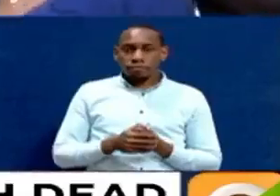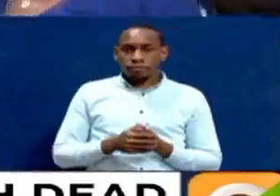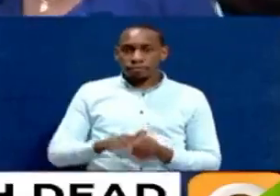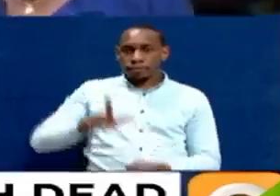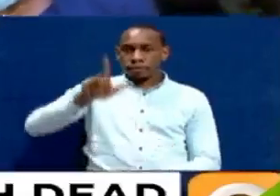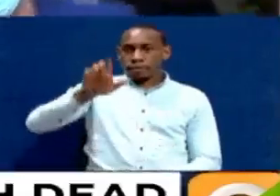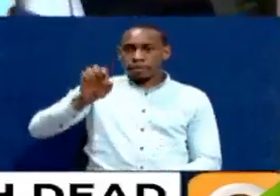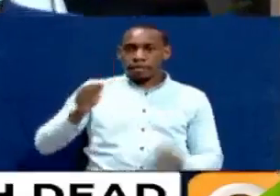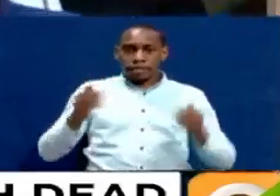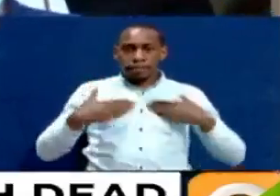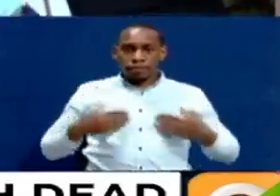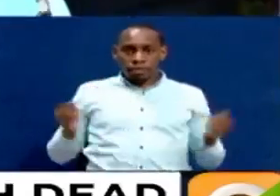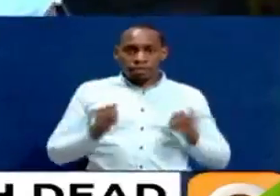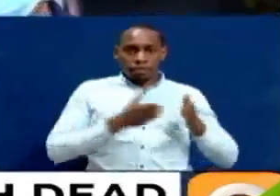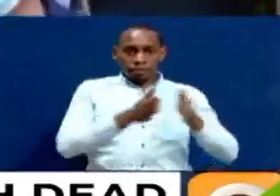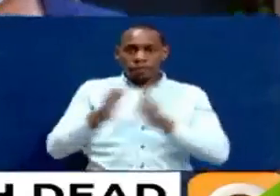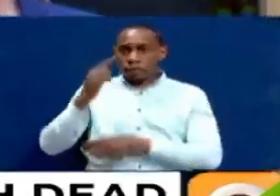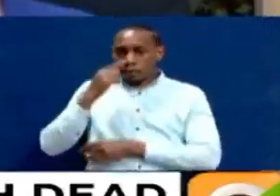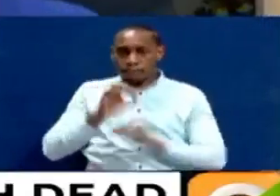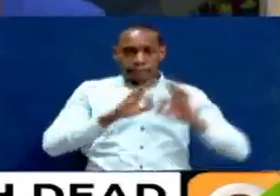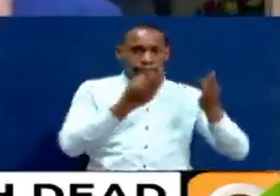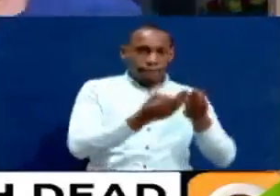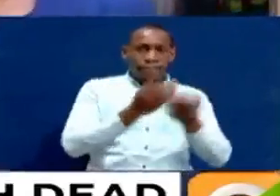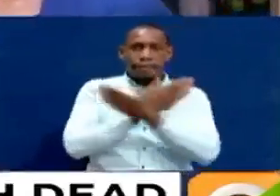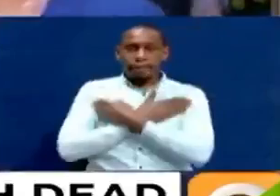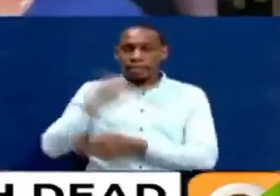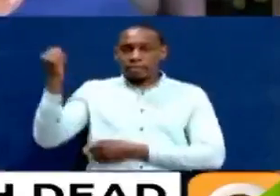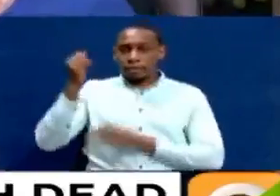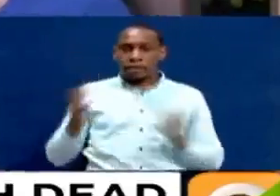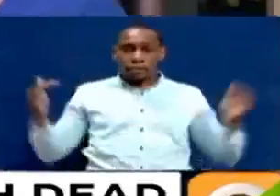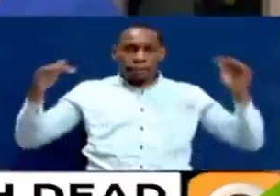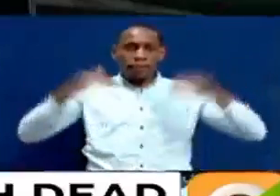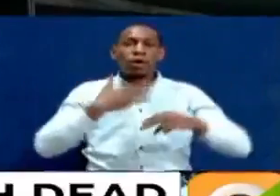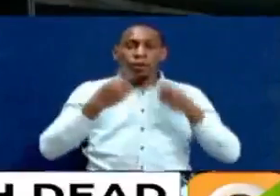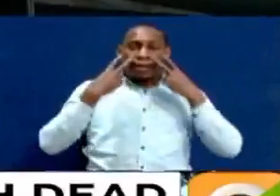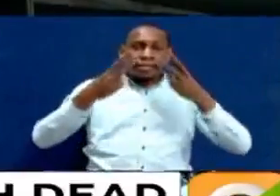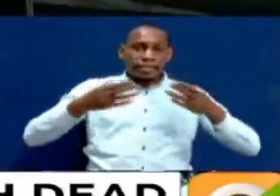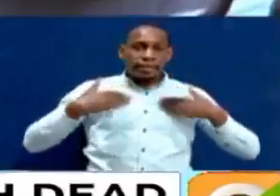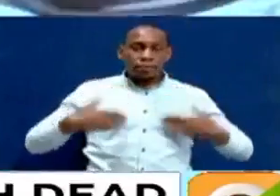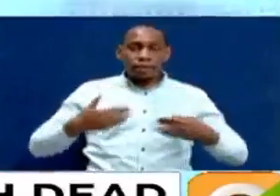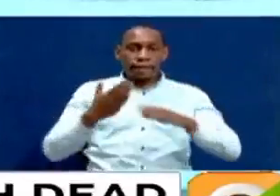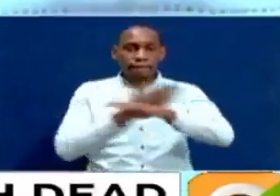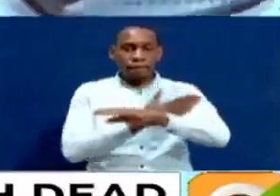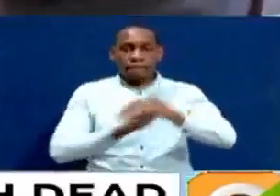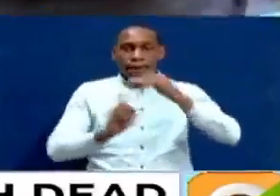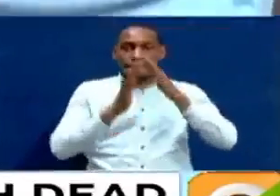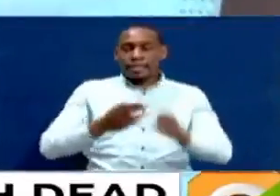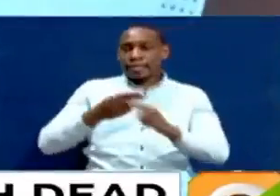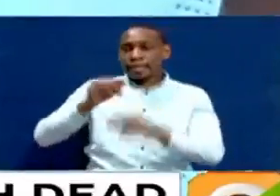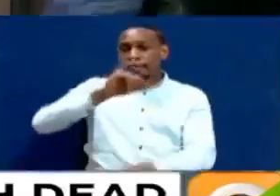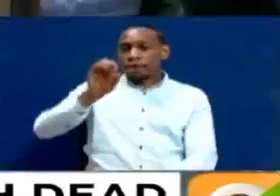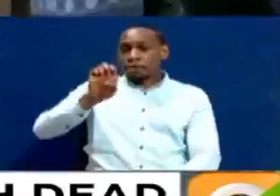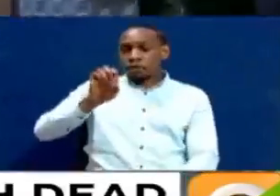At the Lee funeral home, family, friends and politicians streamed in to view the body of former cabinet minister Joe